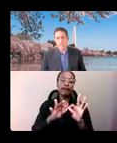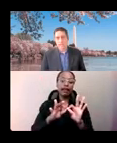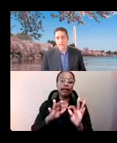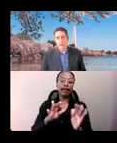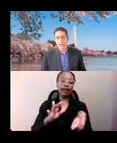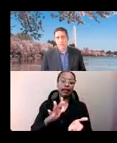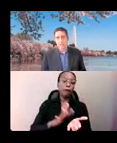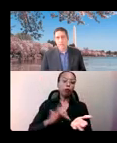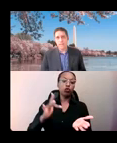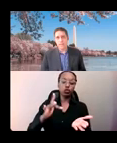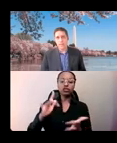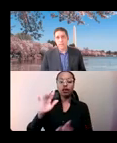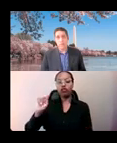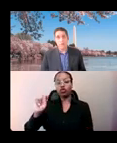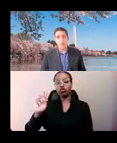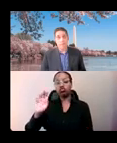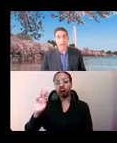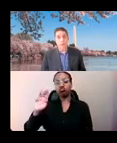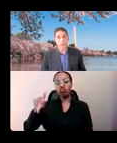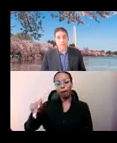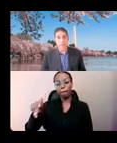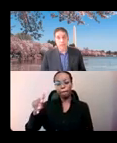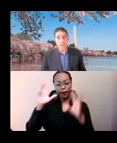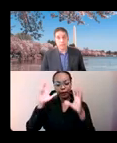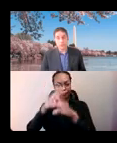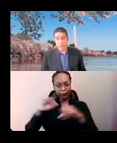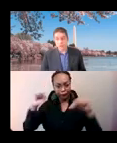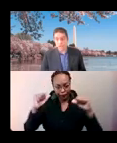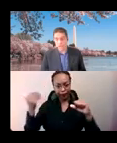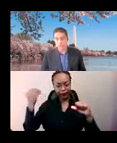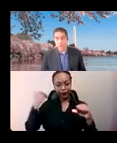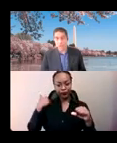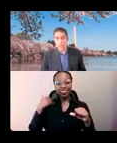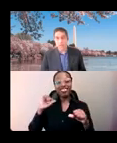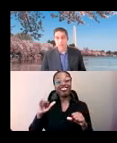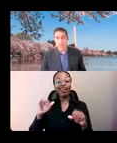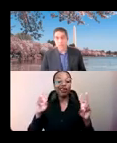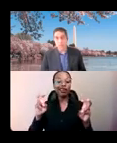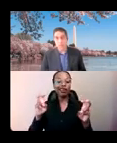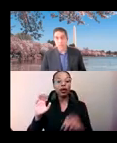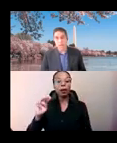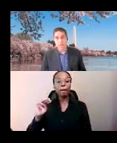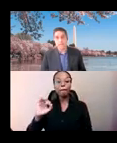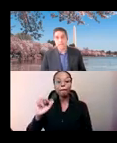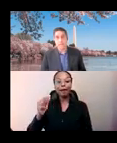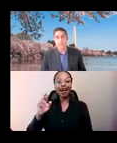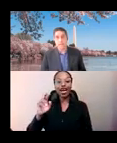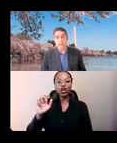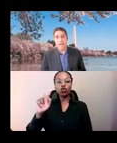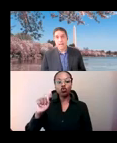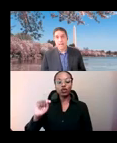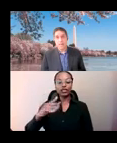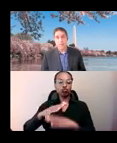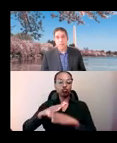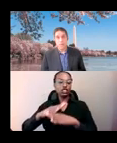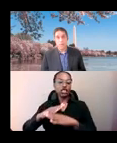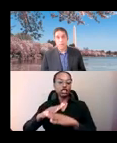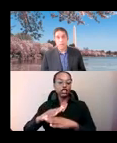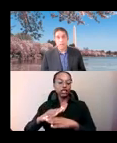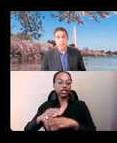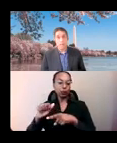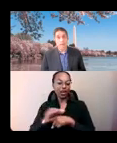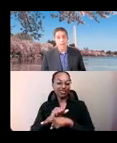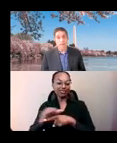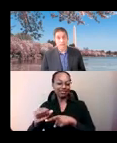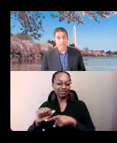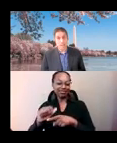our case about the so-called migrant protection protocols, an Orwellian term for a policy that most of us know